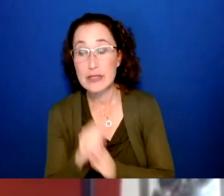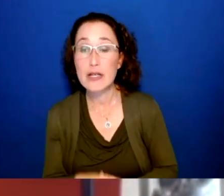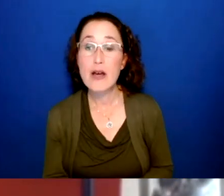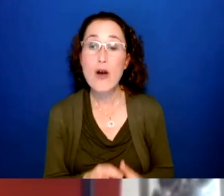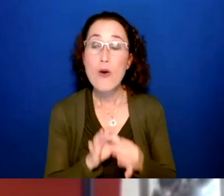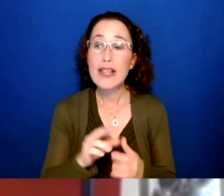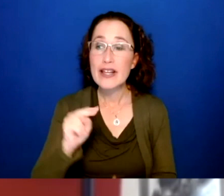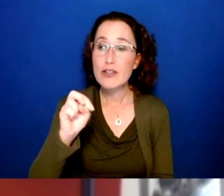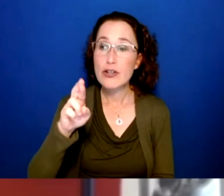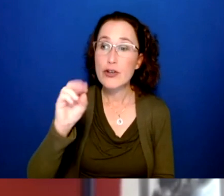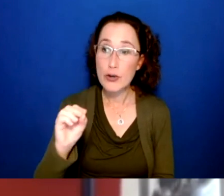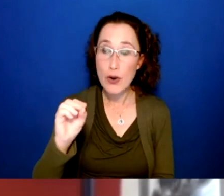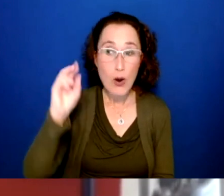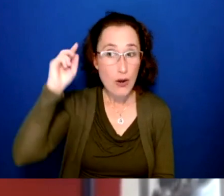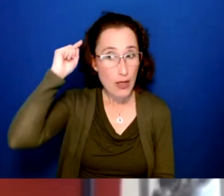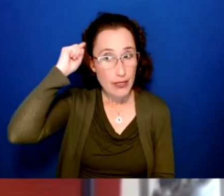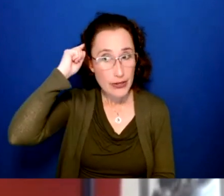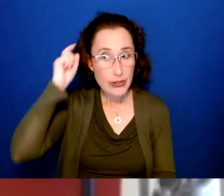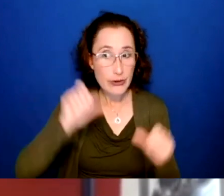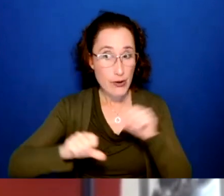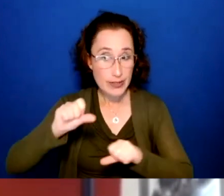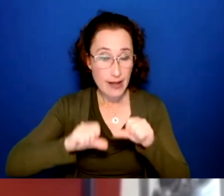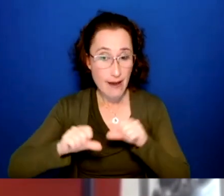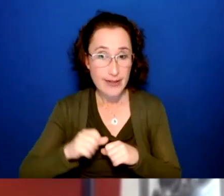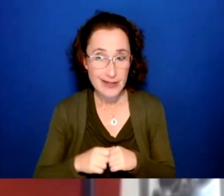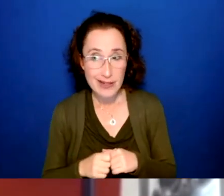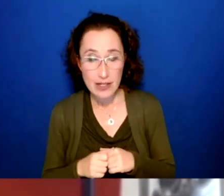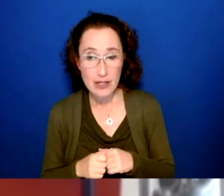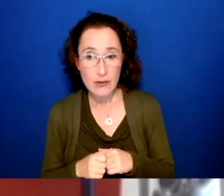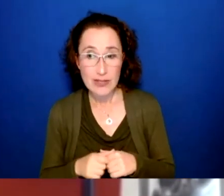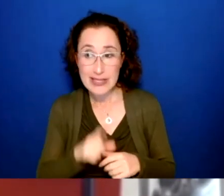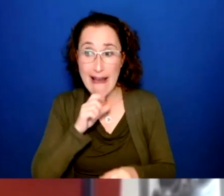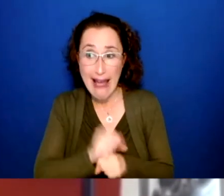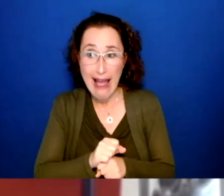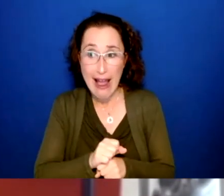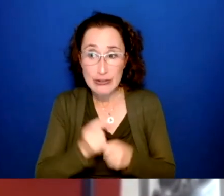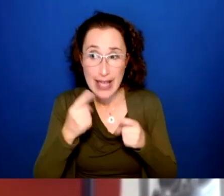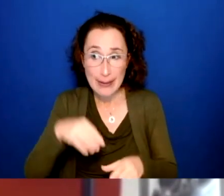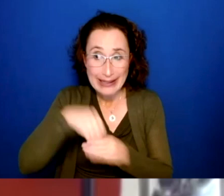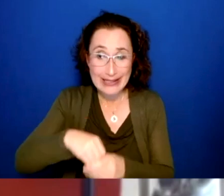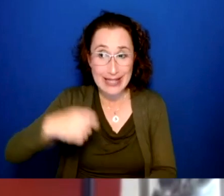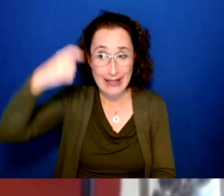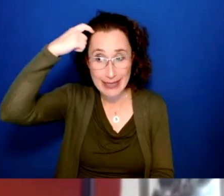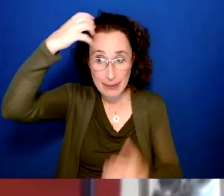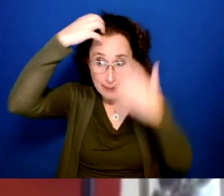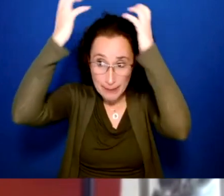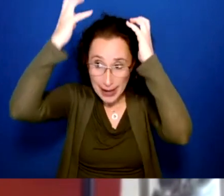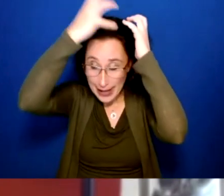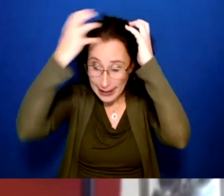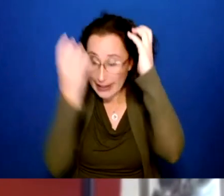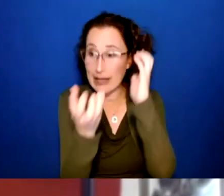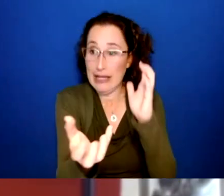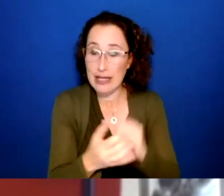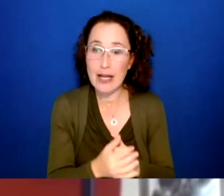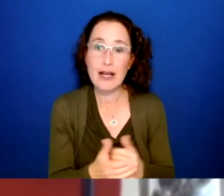neuroscience, the actual like the nuts and bolts of what's going on at the atomic level and then building up from that, I really wanted to tell you what was going on in